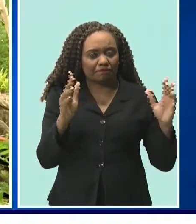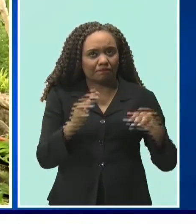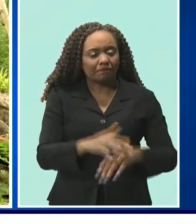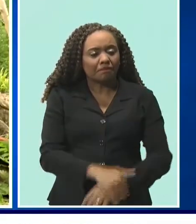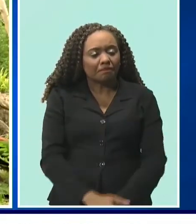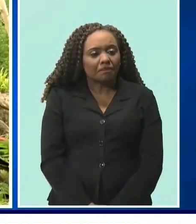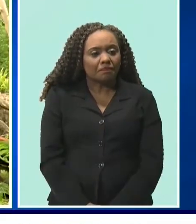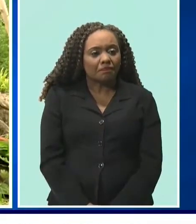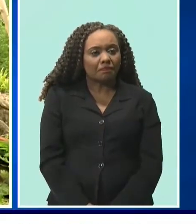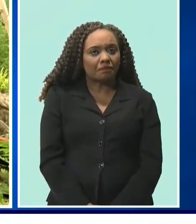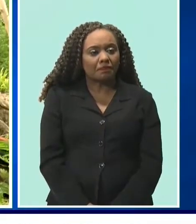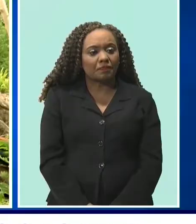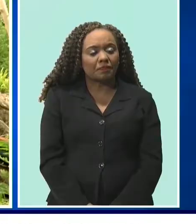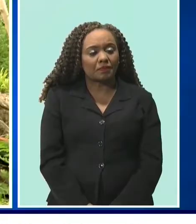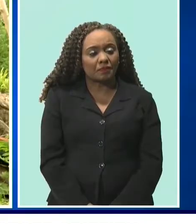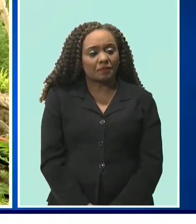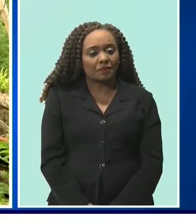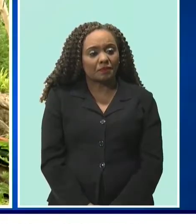CBC News.